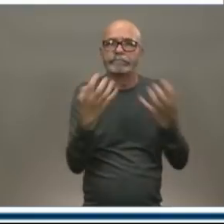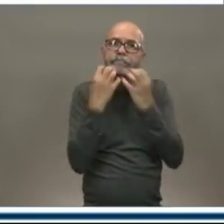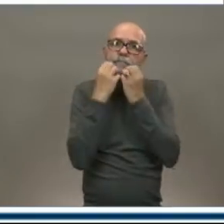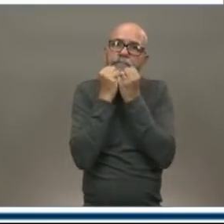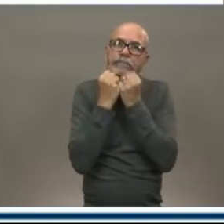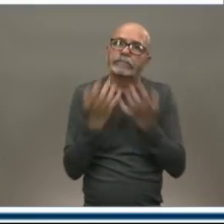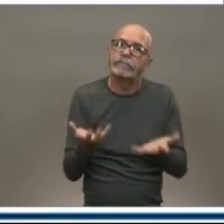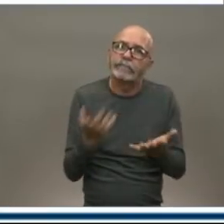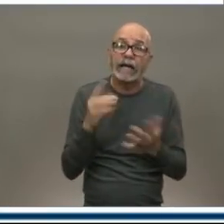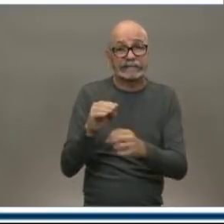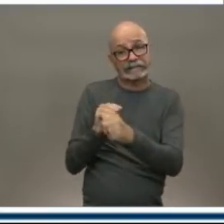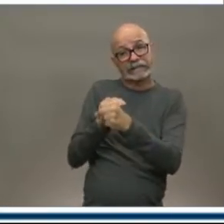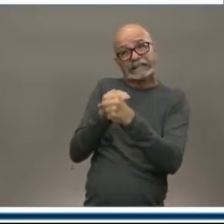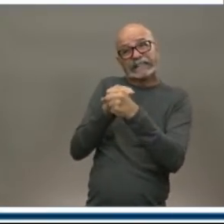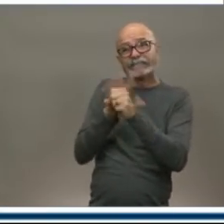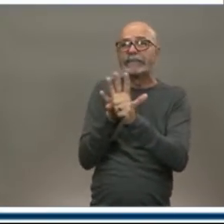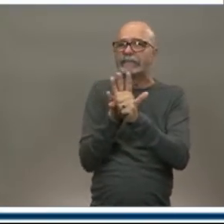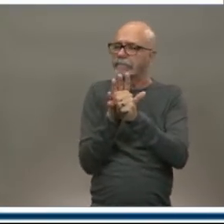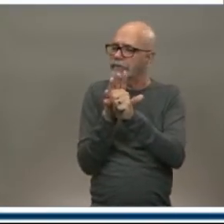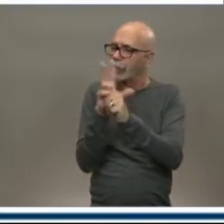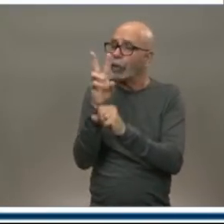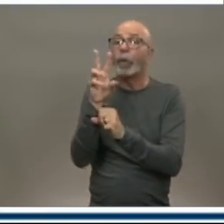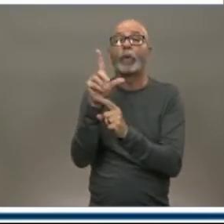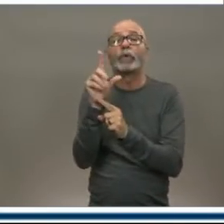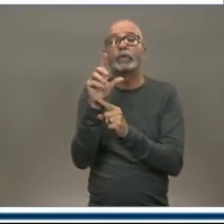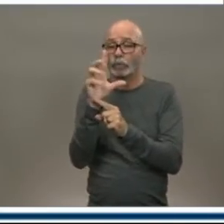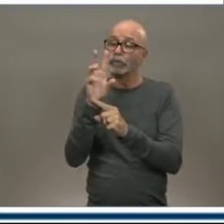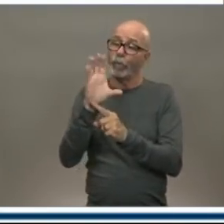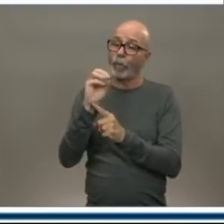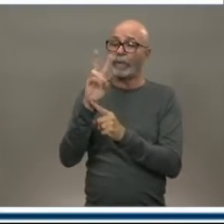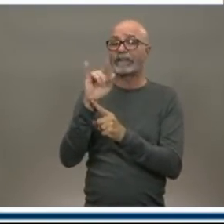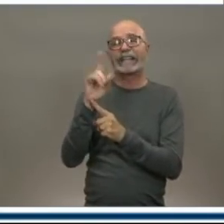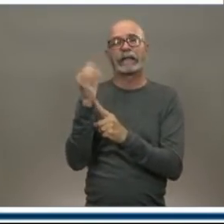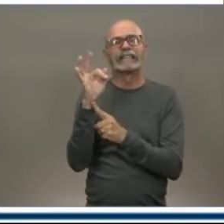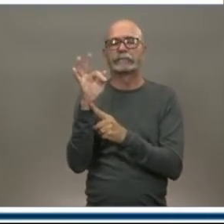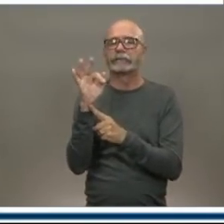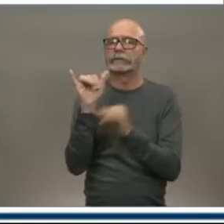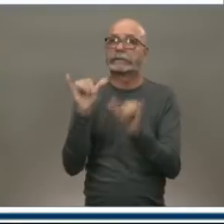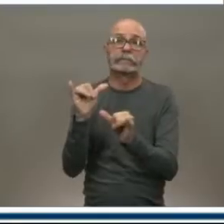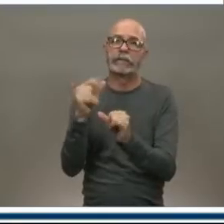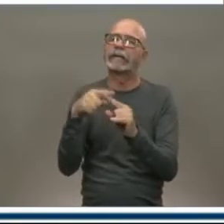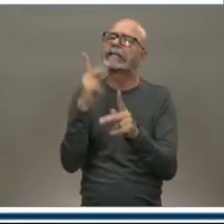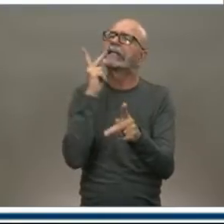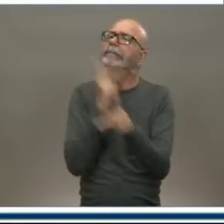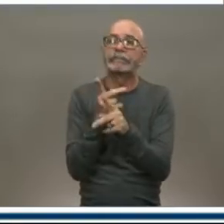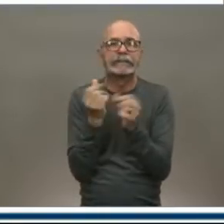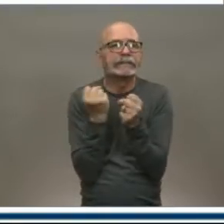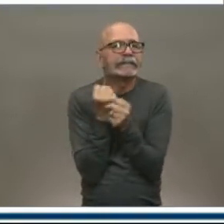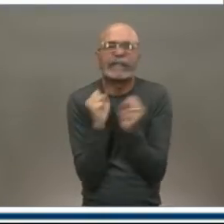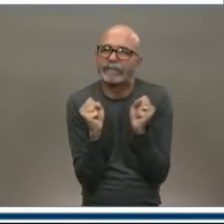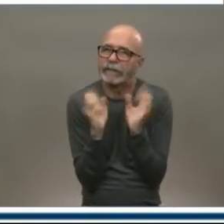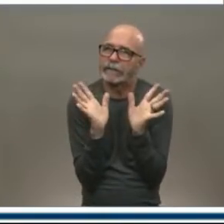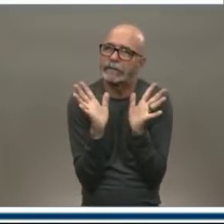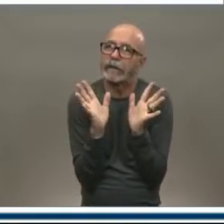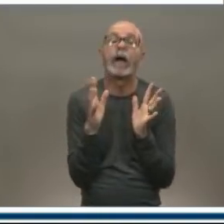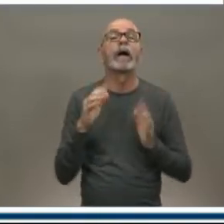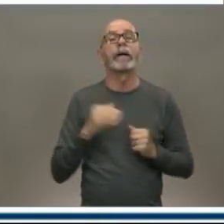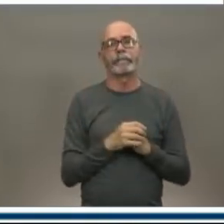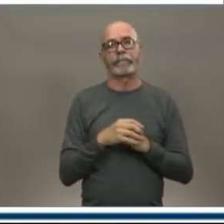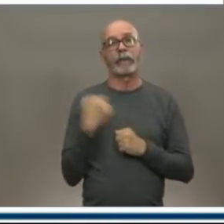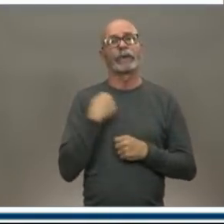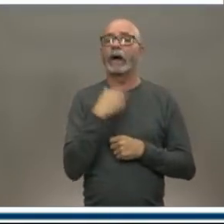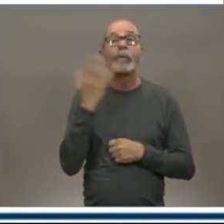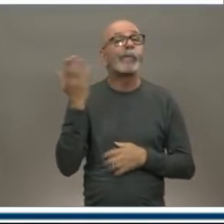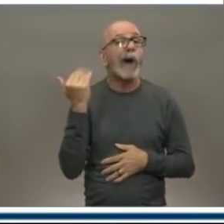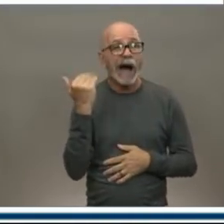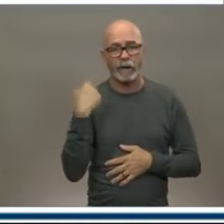COVID-19, Nova Scotia is still very safe right now. And that is thanks to, in large parts, to all the work that